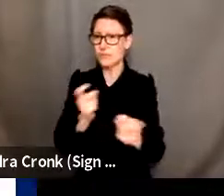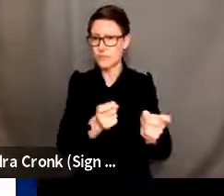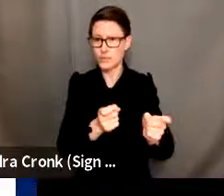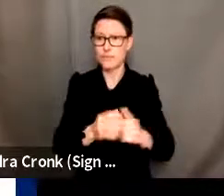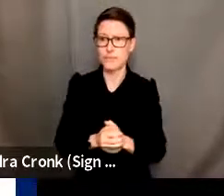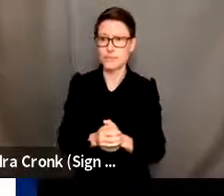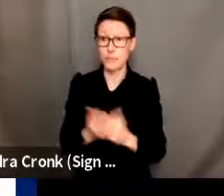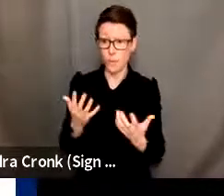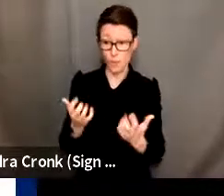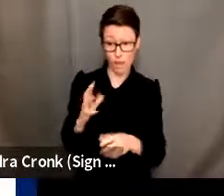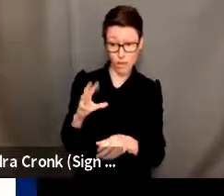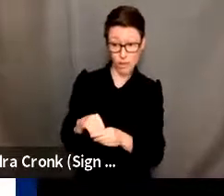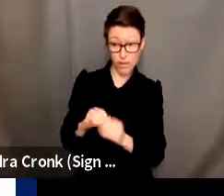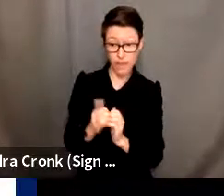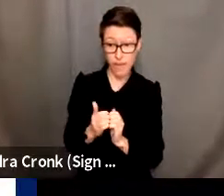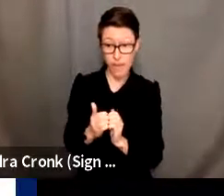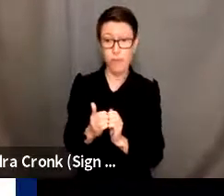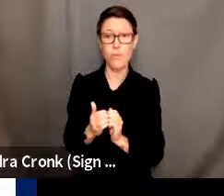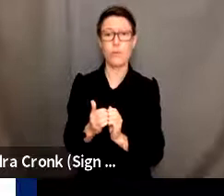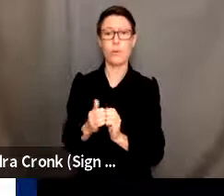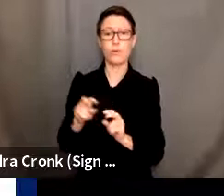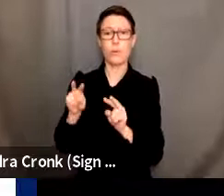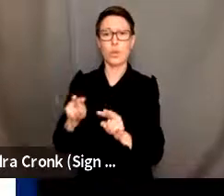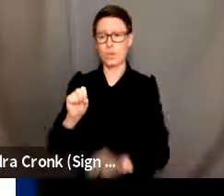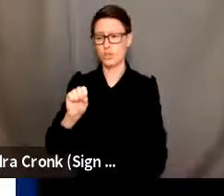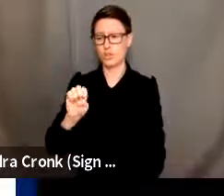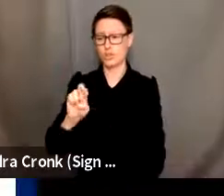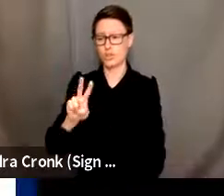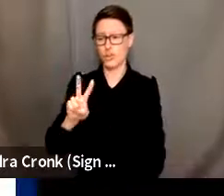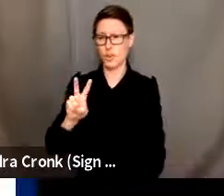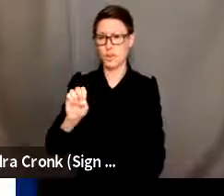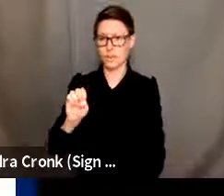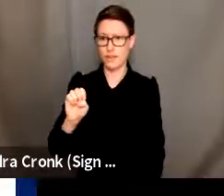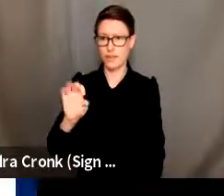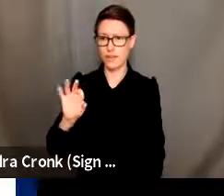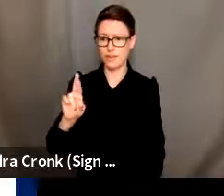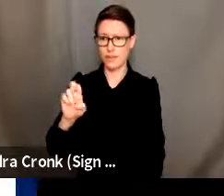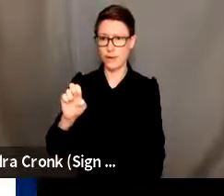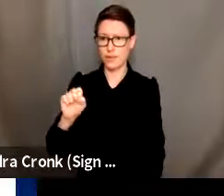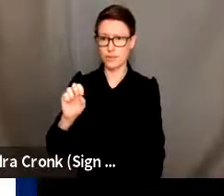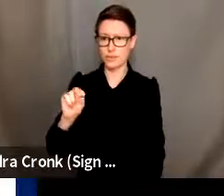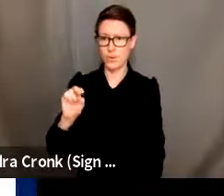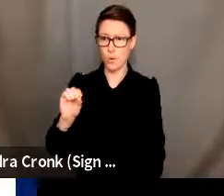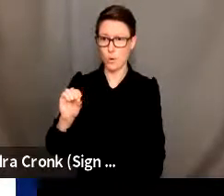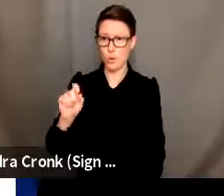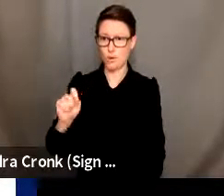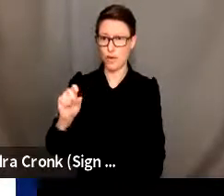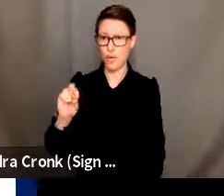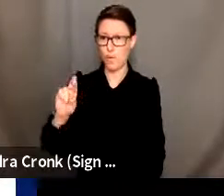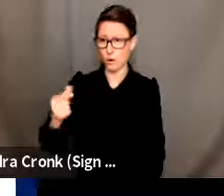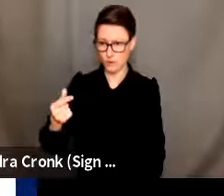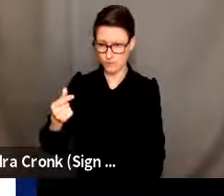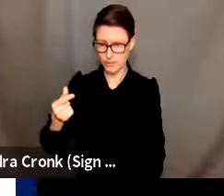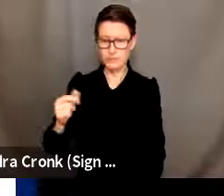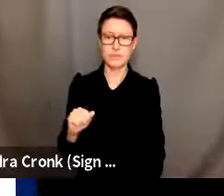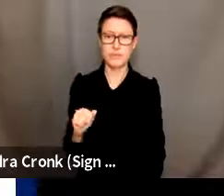that is to visit our Serve Fresno page, which is servefresno.org. A little bit about the three of these opportunities. For virtual